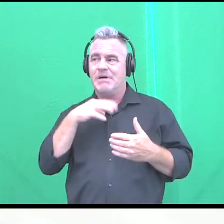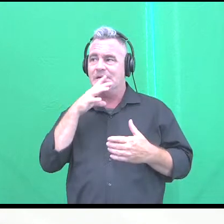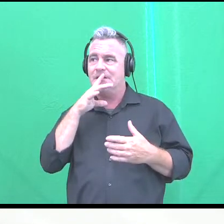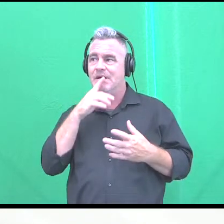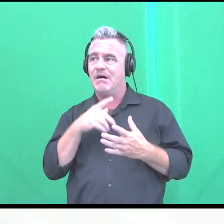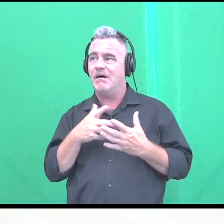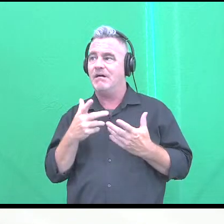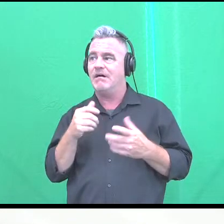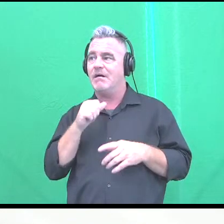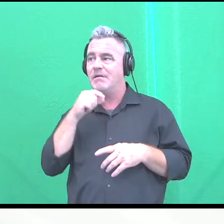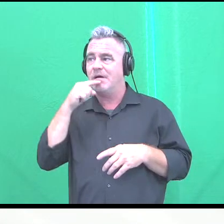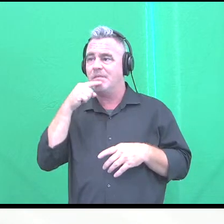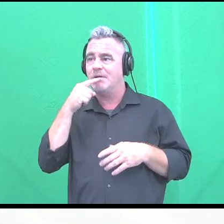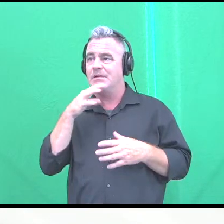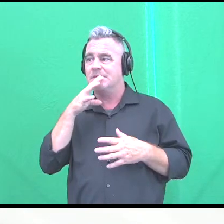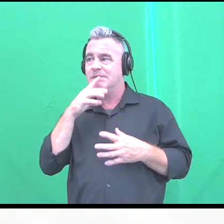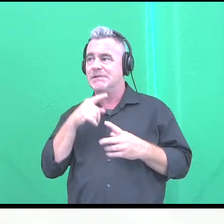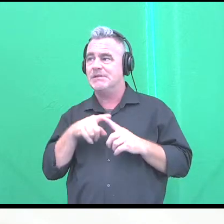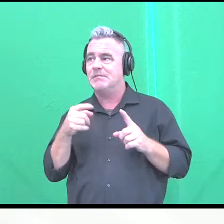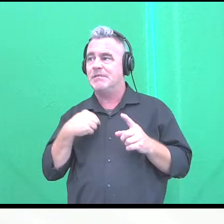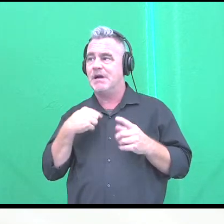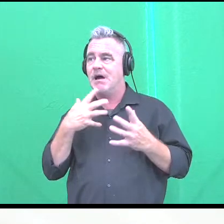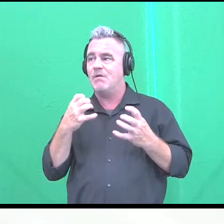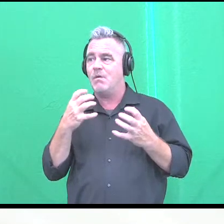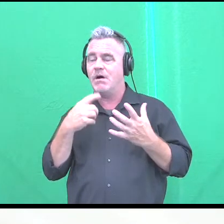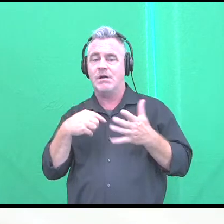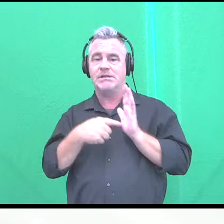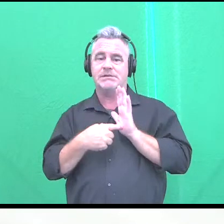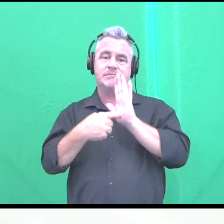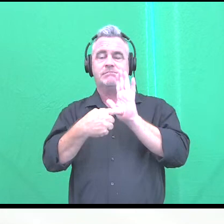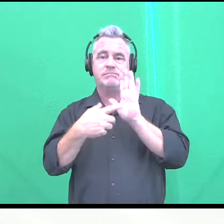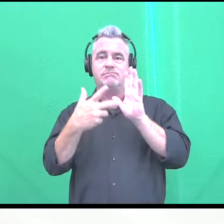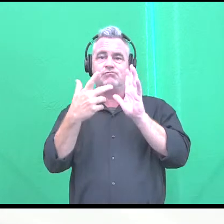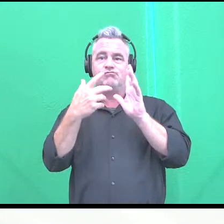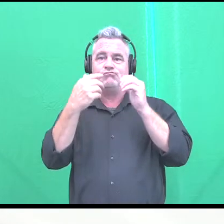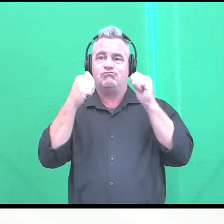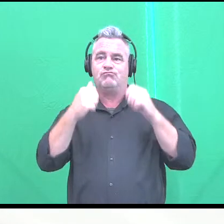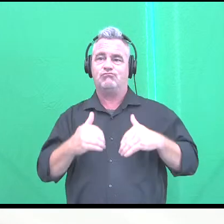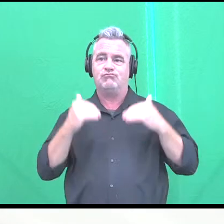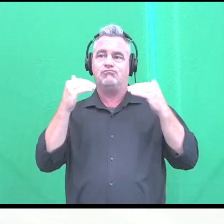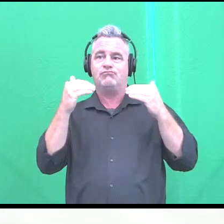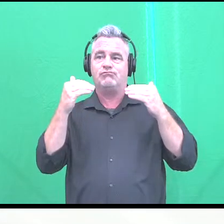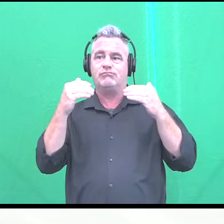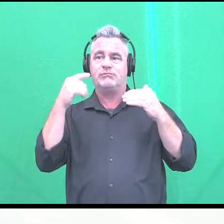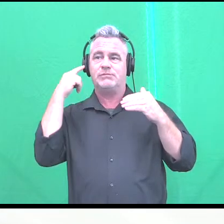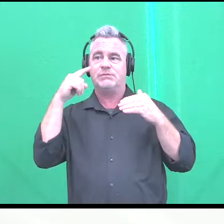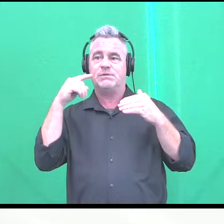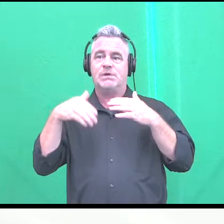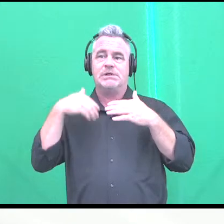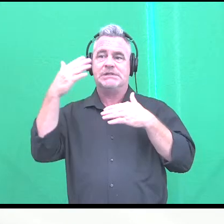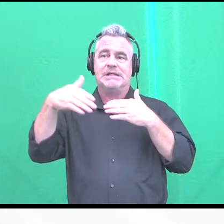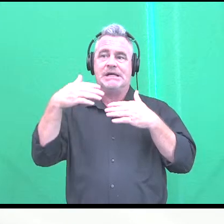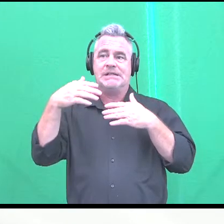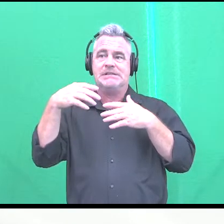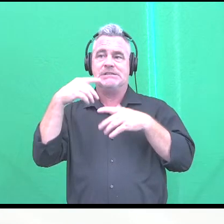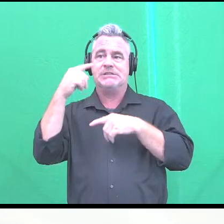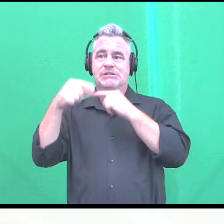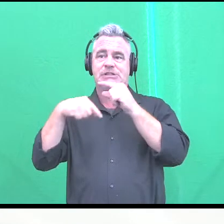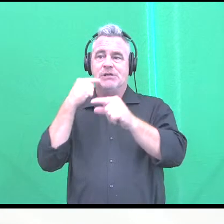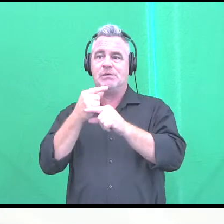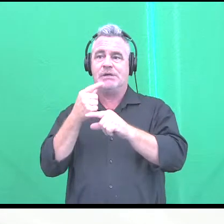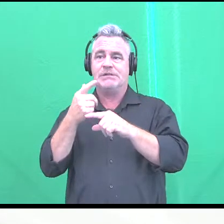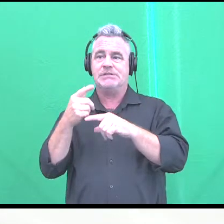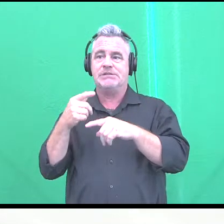speaker. But I want to take a stand for our children, because our children are our next generation. Are we teaching them to be proud and to